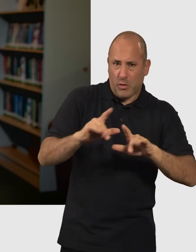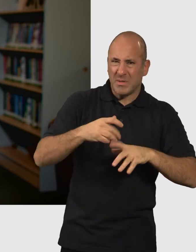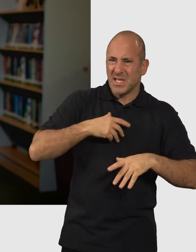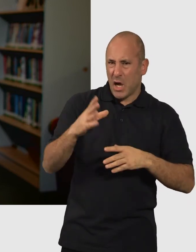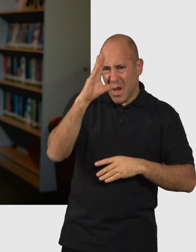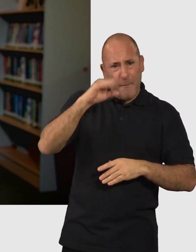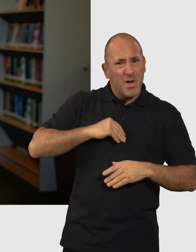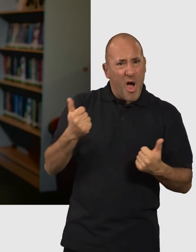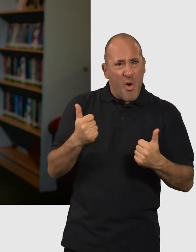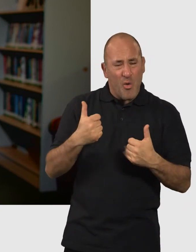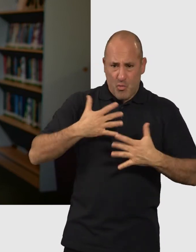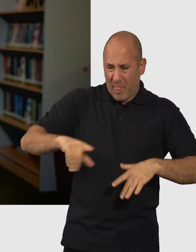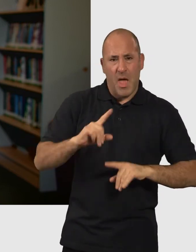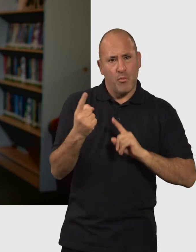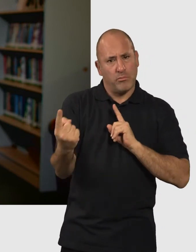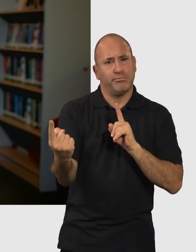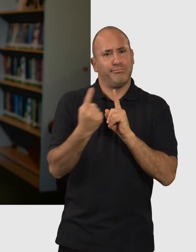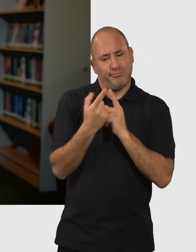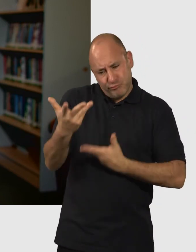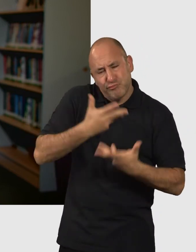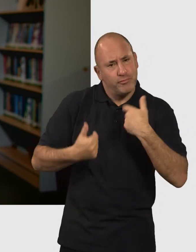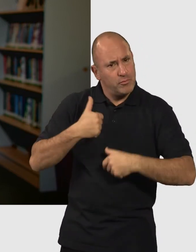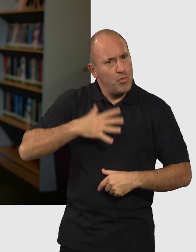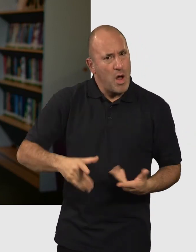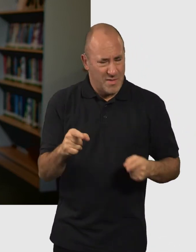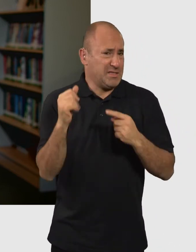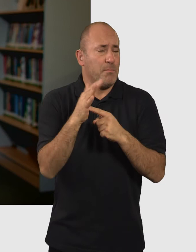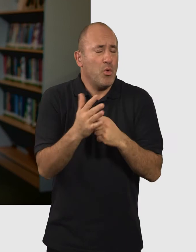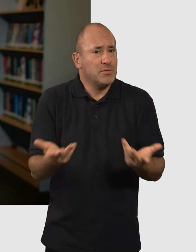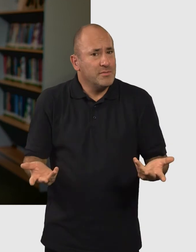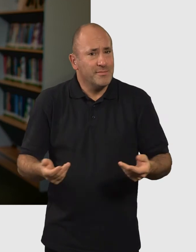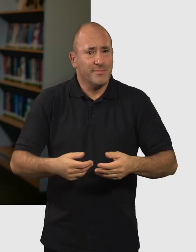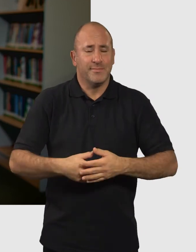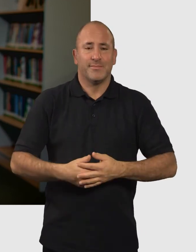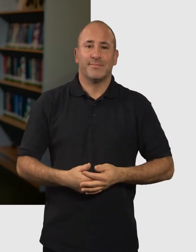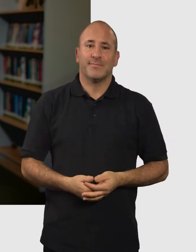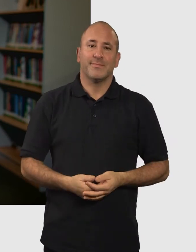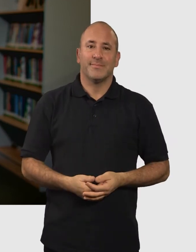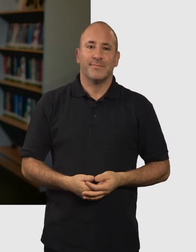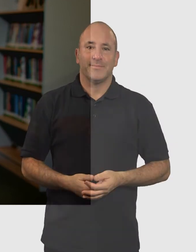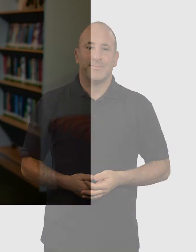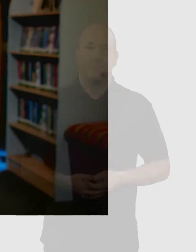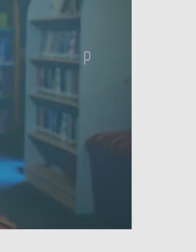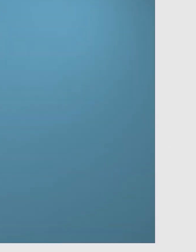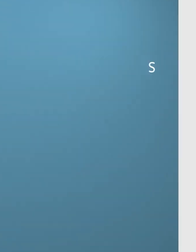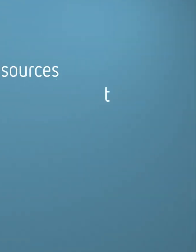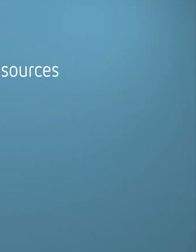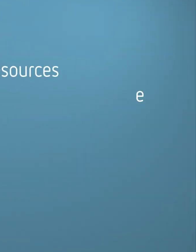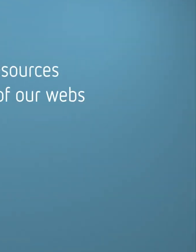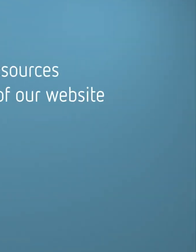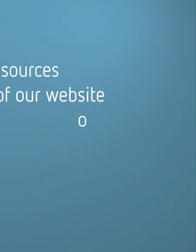feel that whatever they've done or whatever they've experienced online that they can come to me and tell me about it.